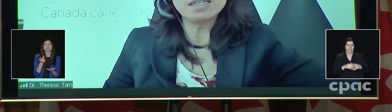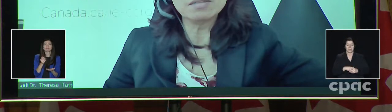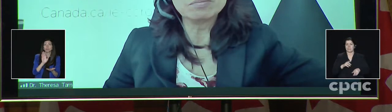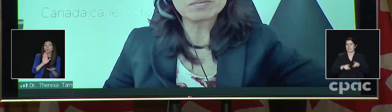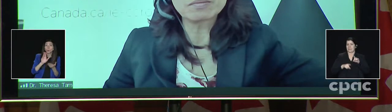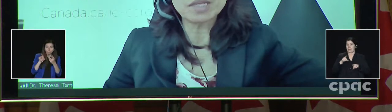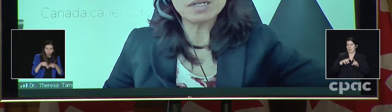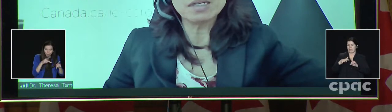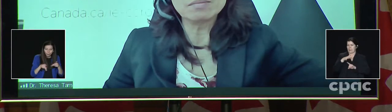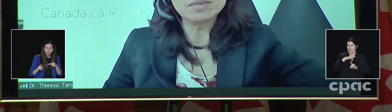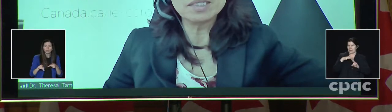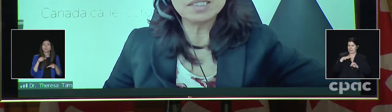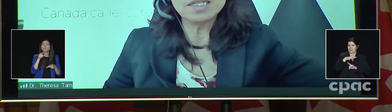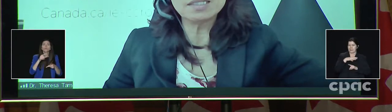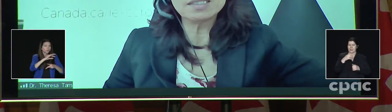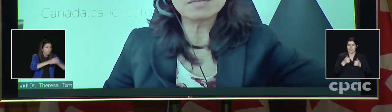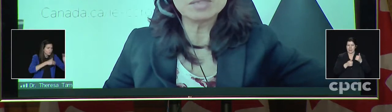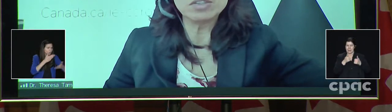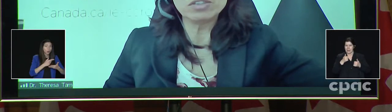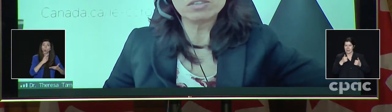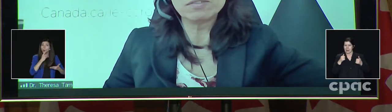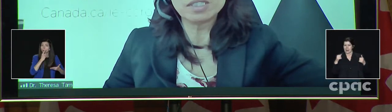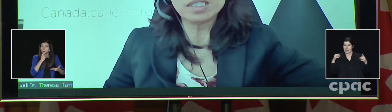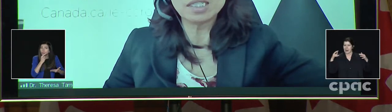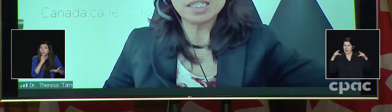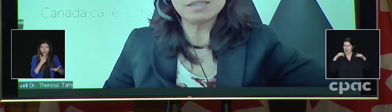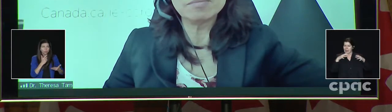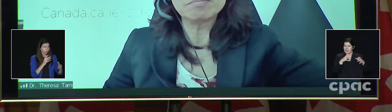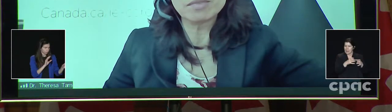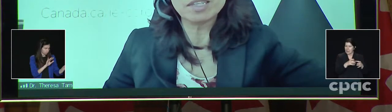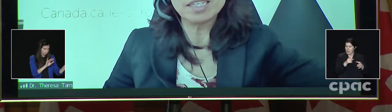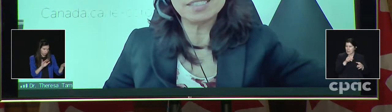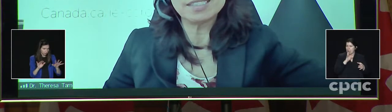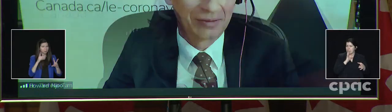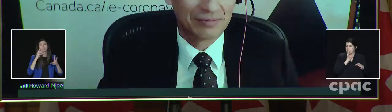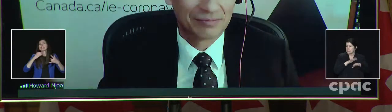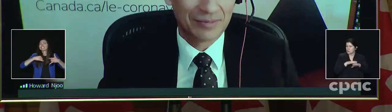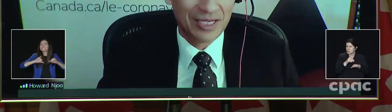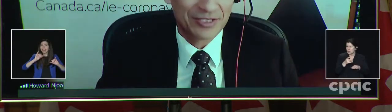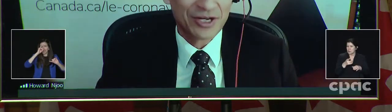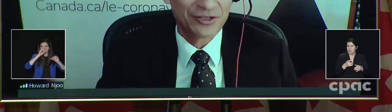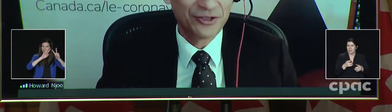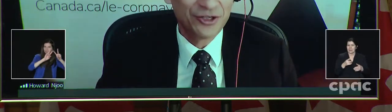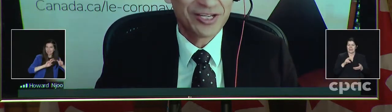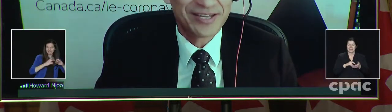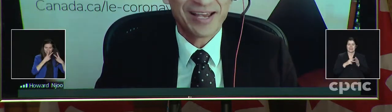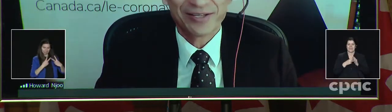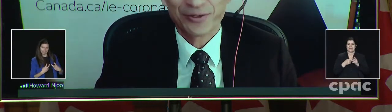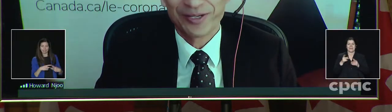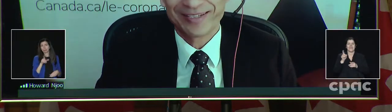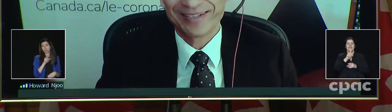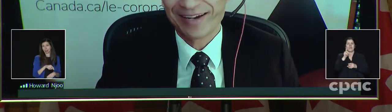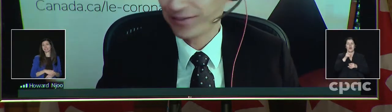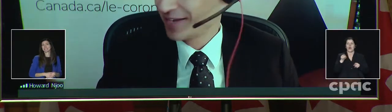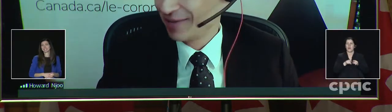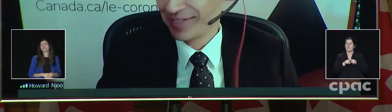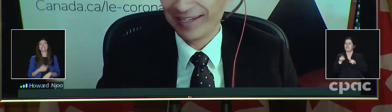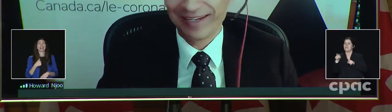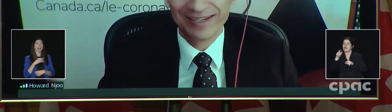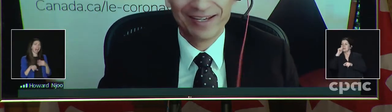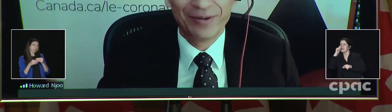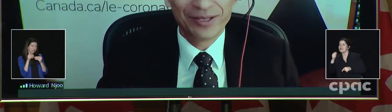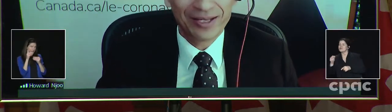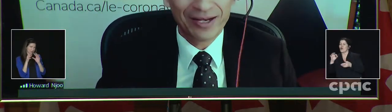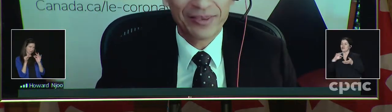be seen as a substitute for the other layers. Thanks. Yeah, it's Dr. Njoo, just to add to what Dr. Tam